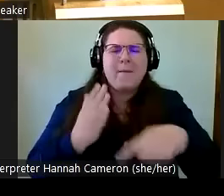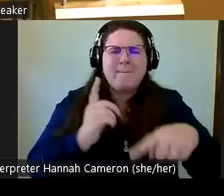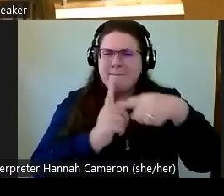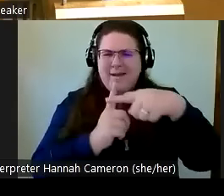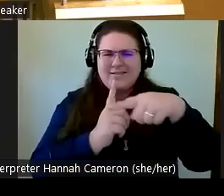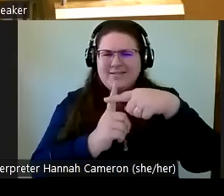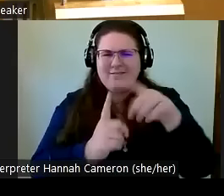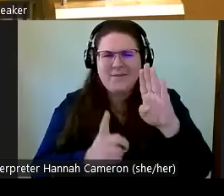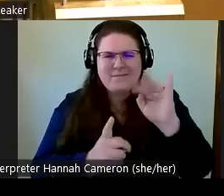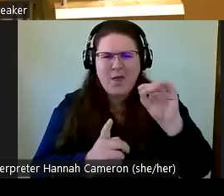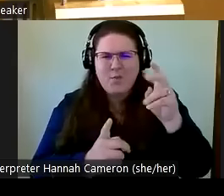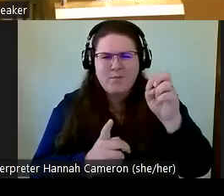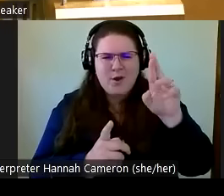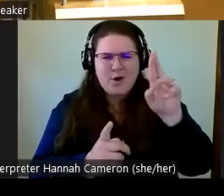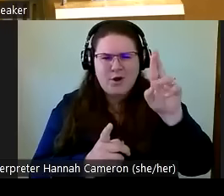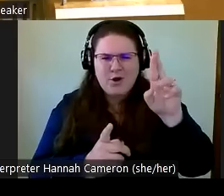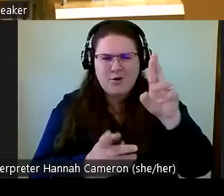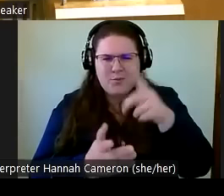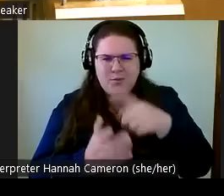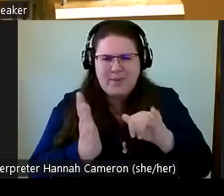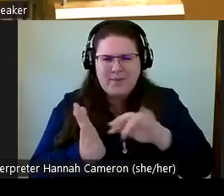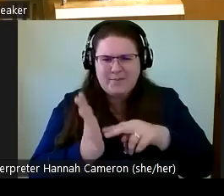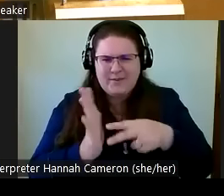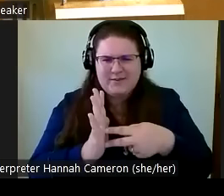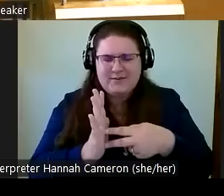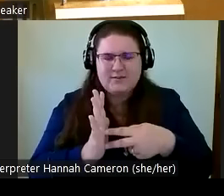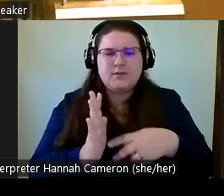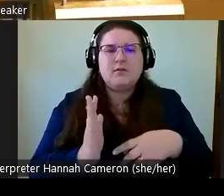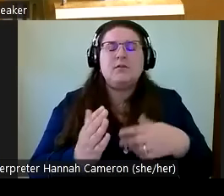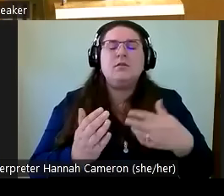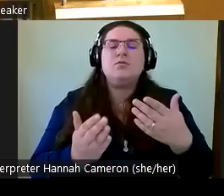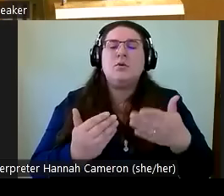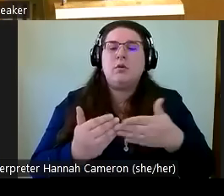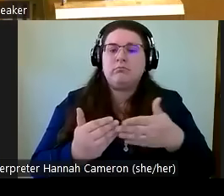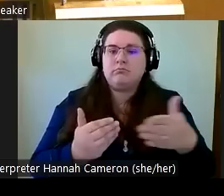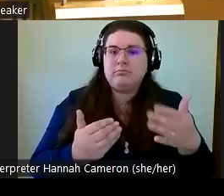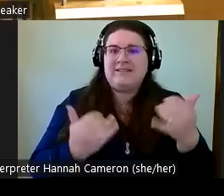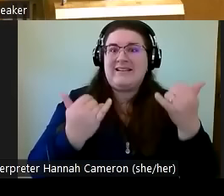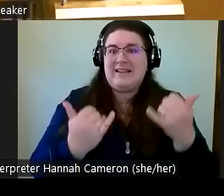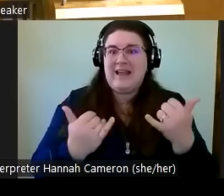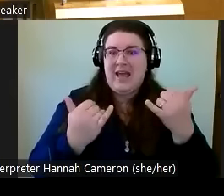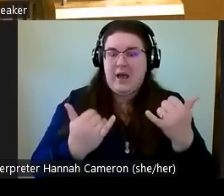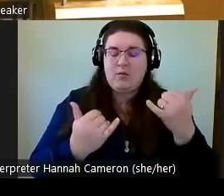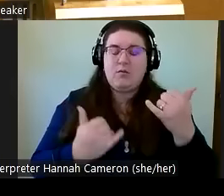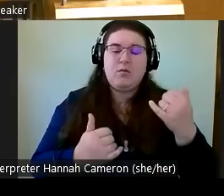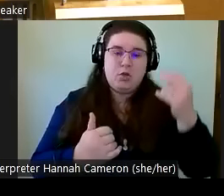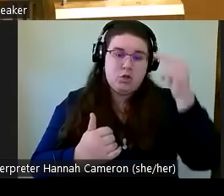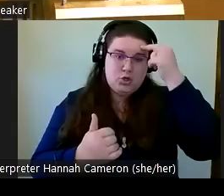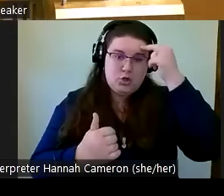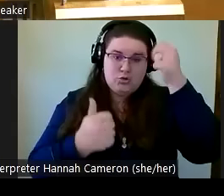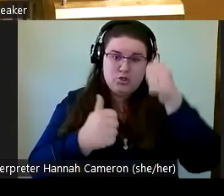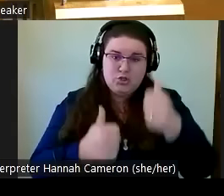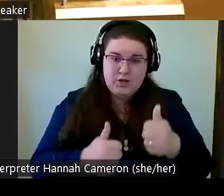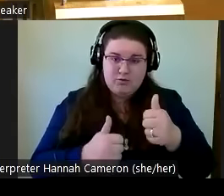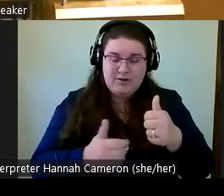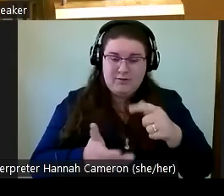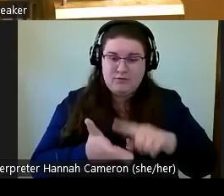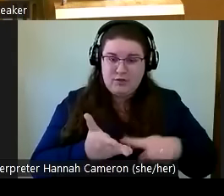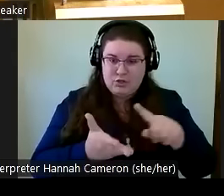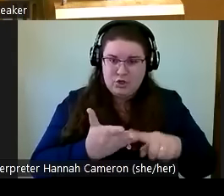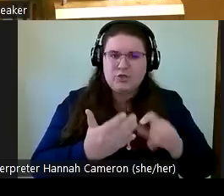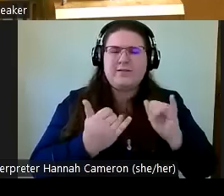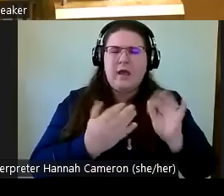means. And really, this portion of the talk is going to focus on a shift that's happening in the neurodegenerative space, where we're starting